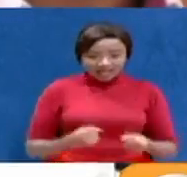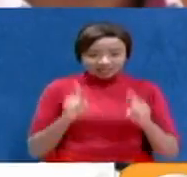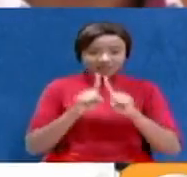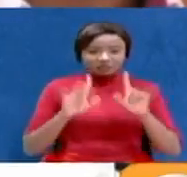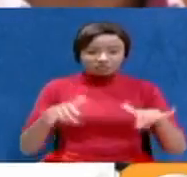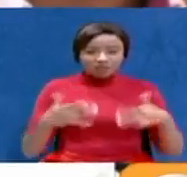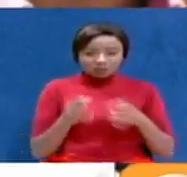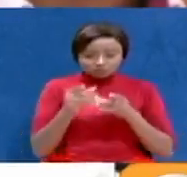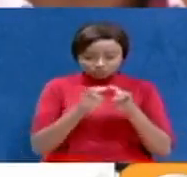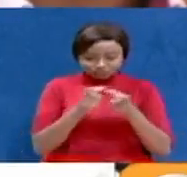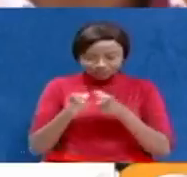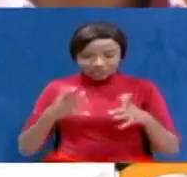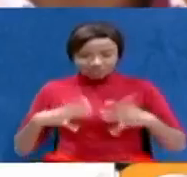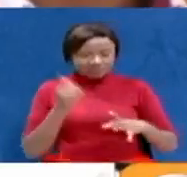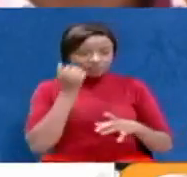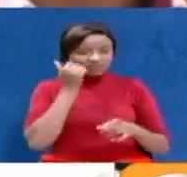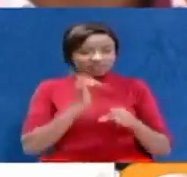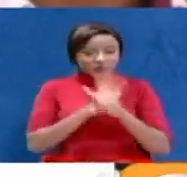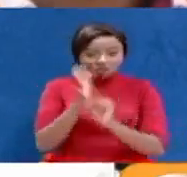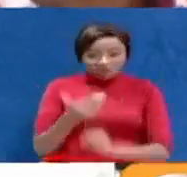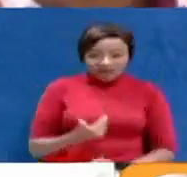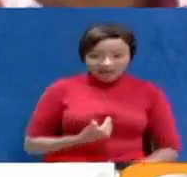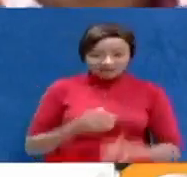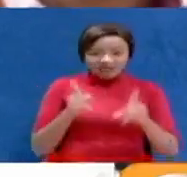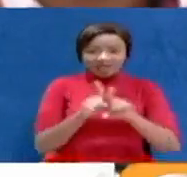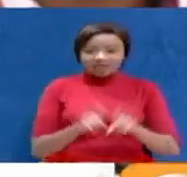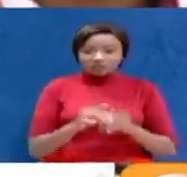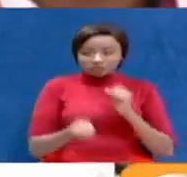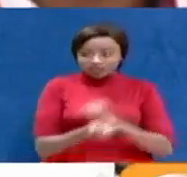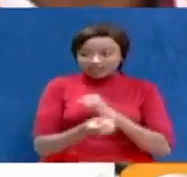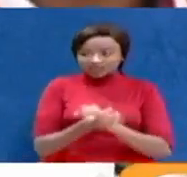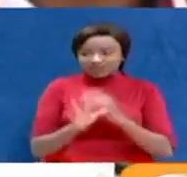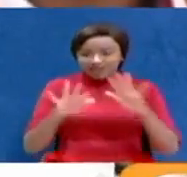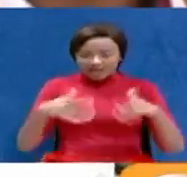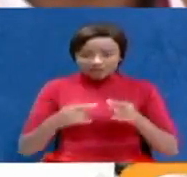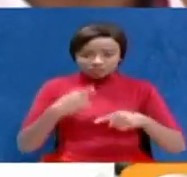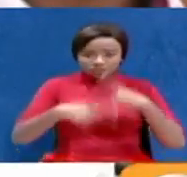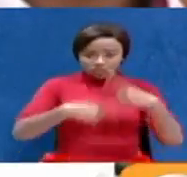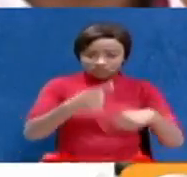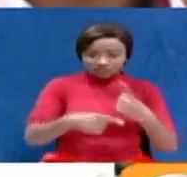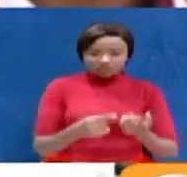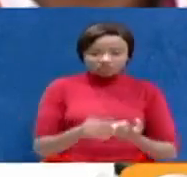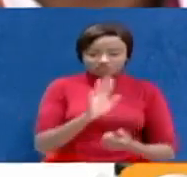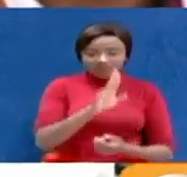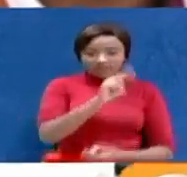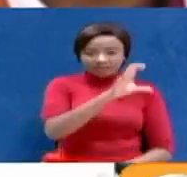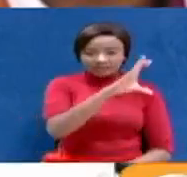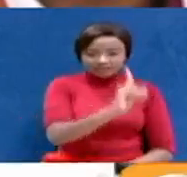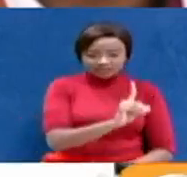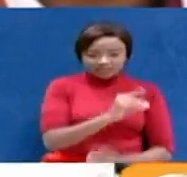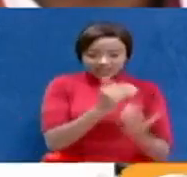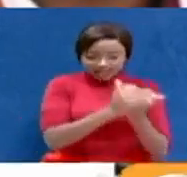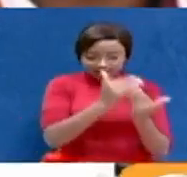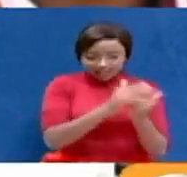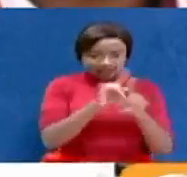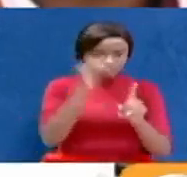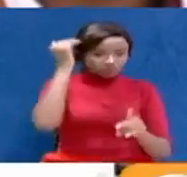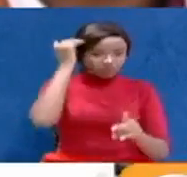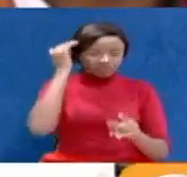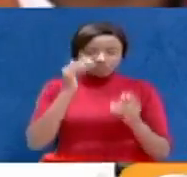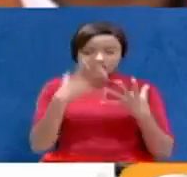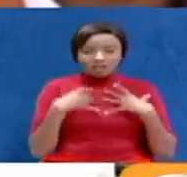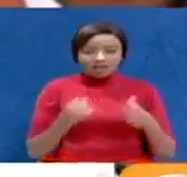with COVID-19 and NCDs, as well as guidelines for continuity of NCD and mental health services